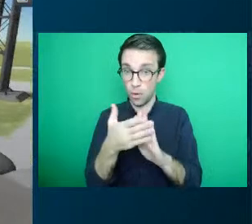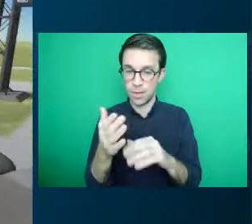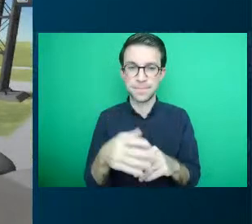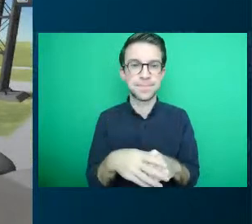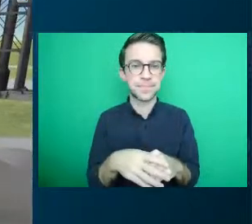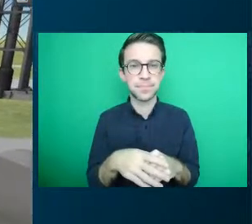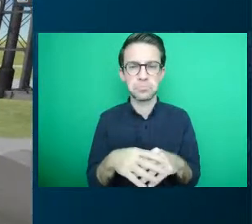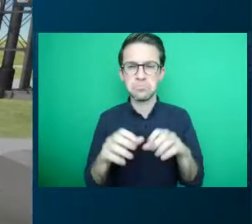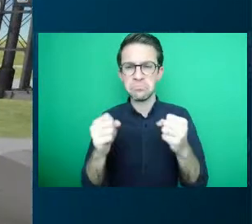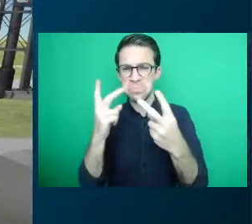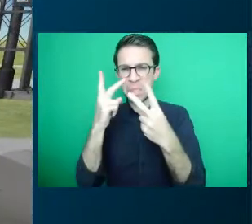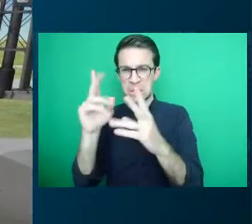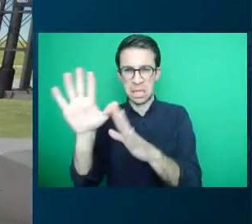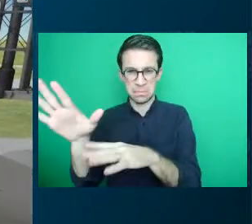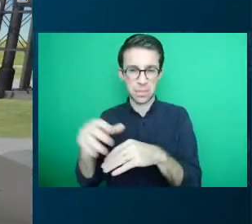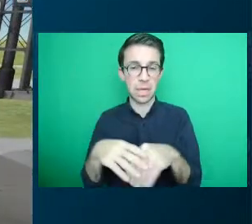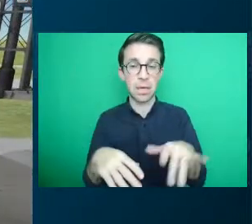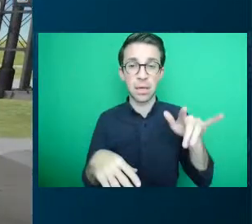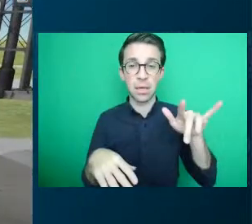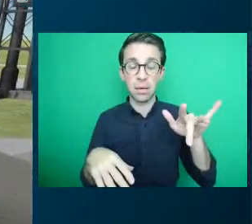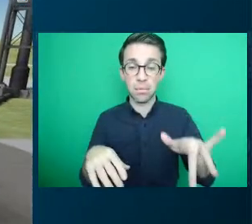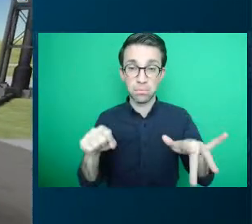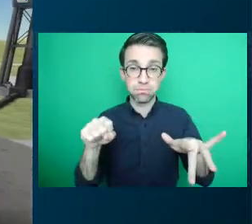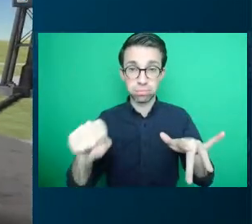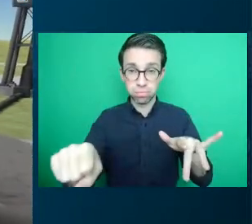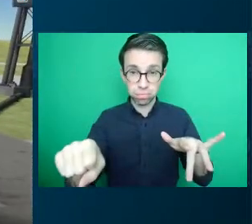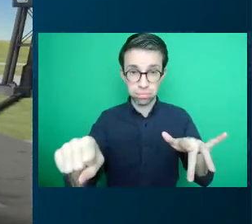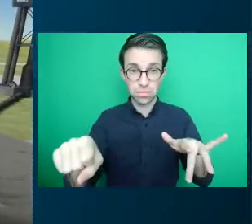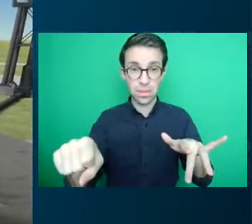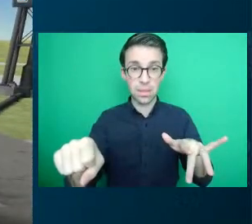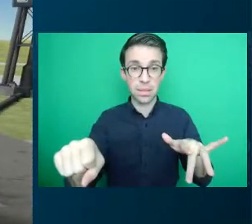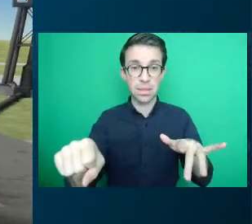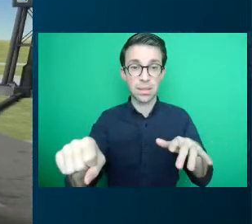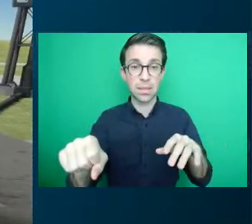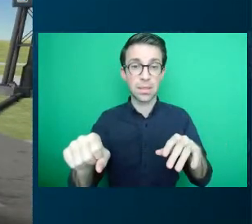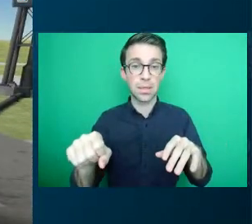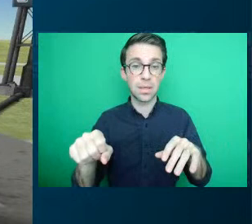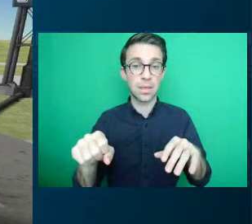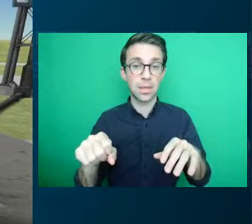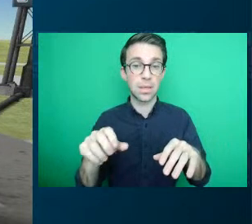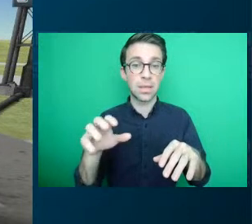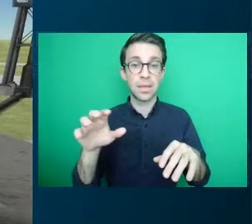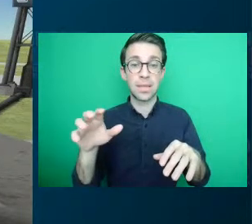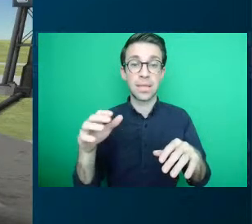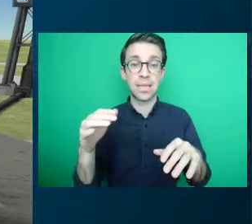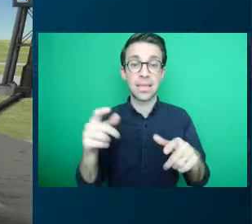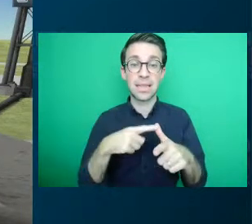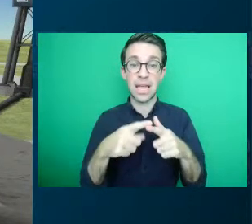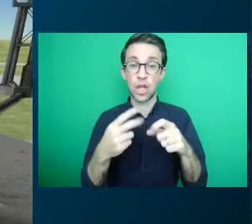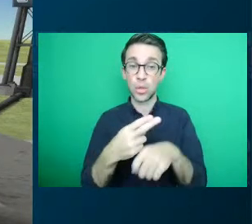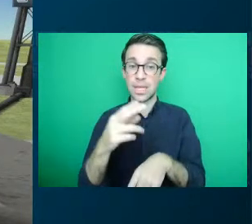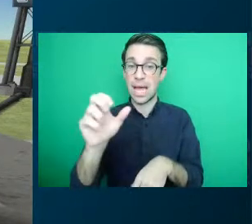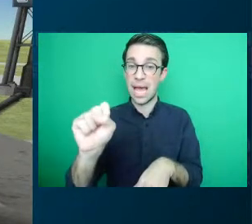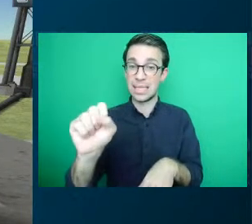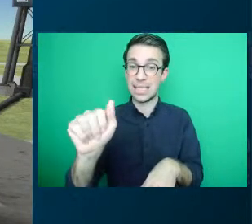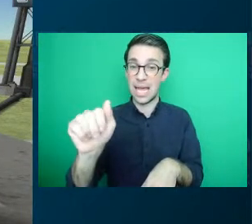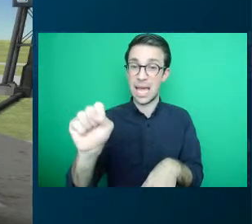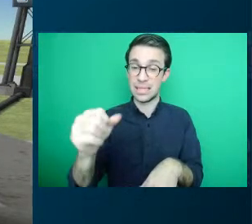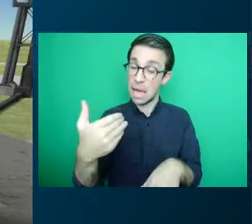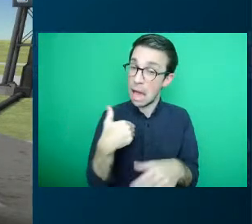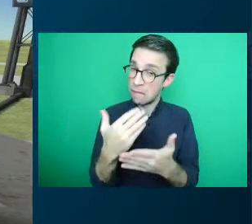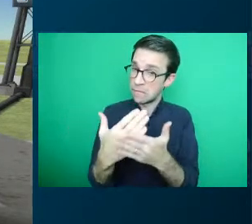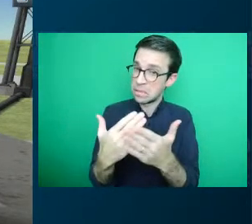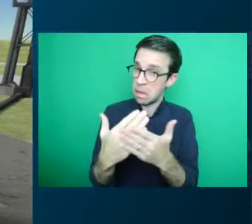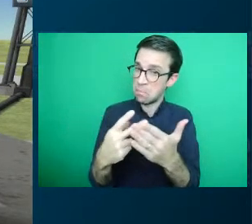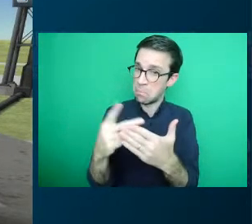that. We throttled up, we locked the panel, that's just the fuel gauge and stuff. We can engage the SAS. So there's actually a little bit of programming in the game that'll